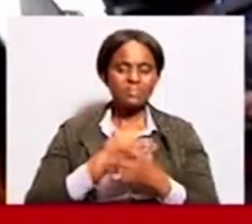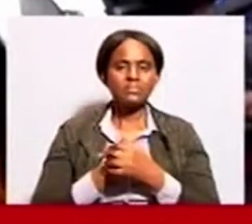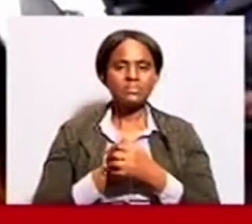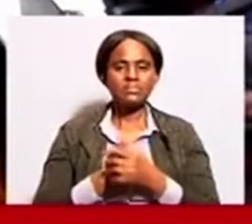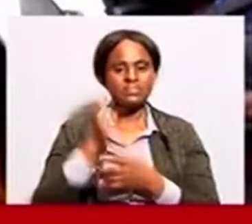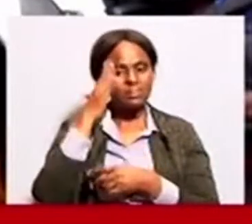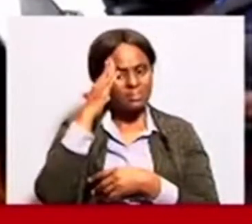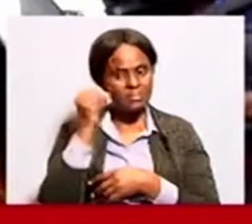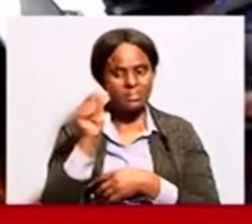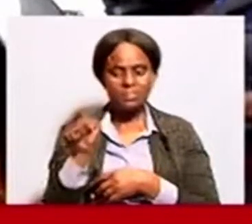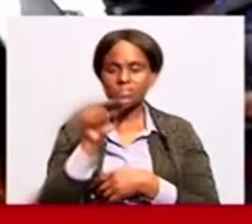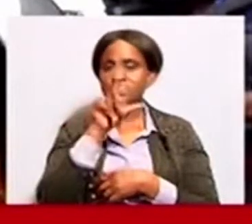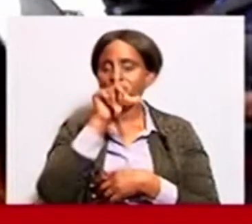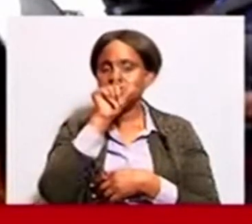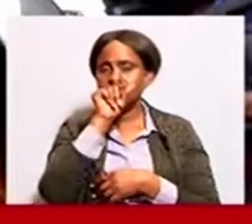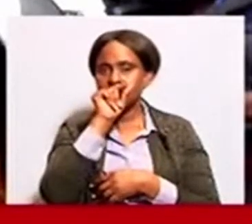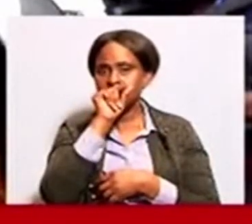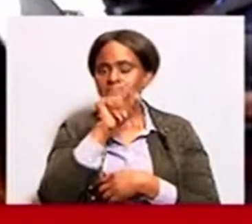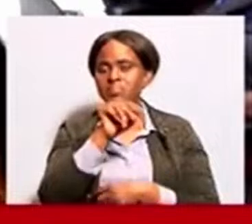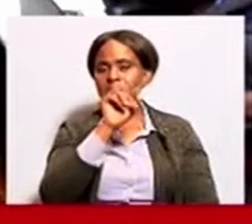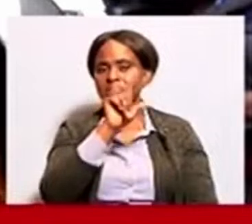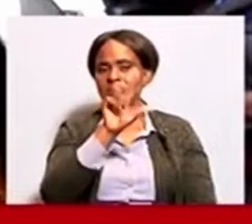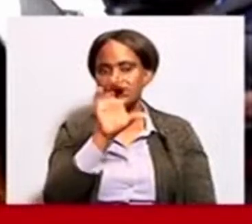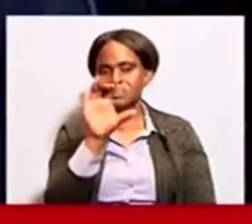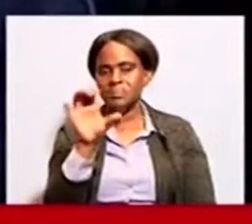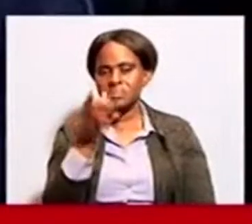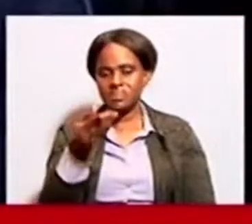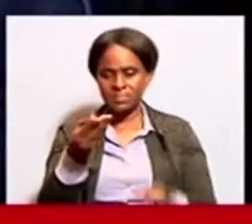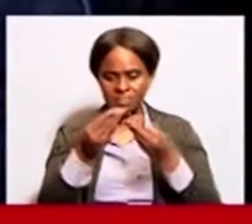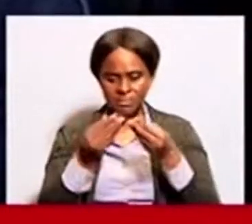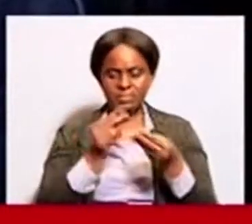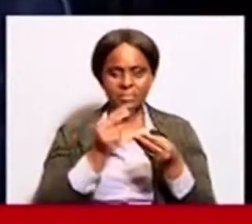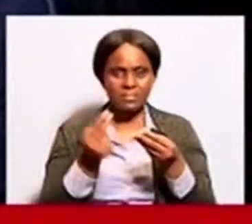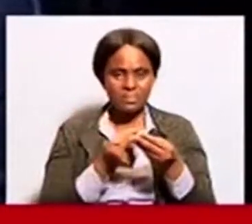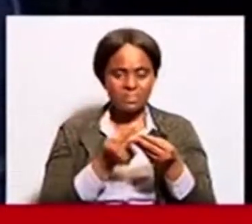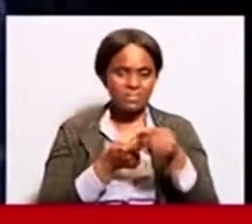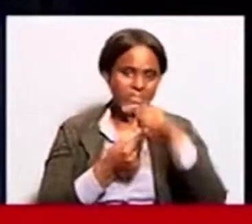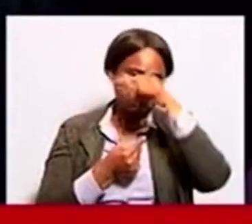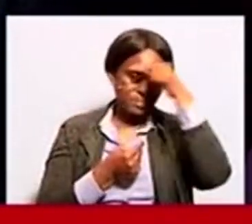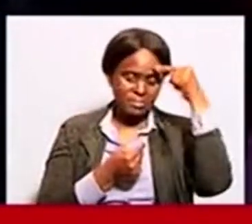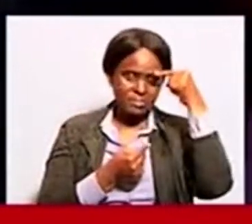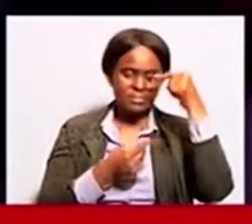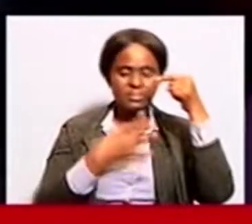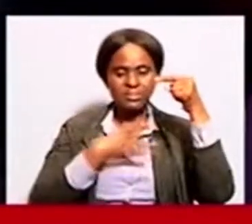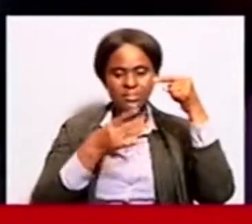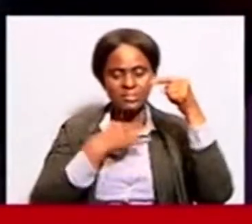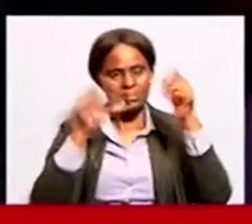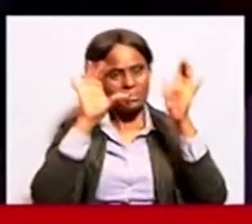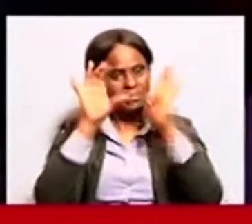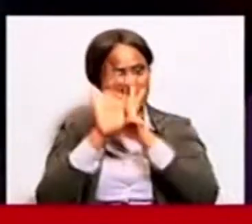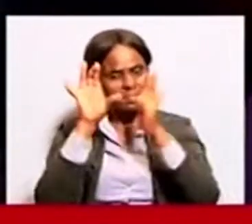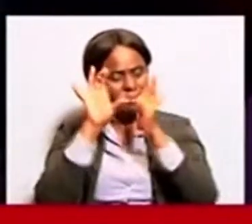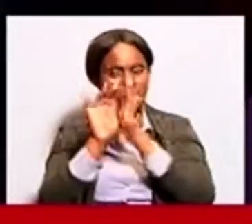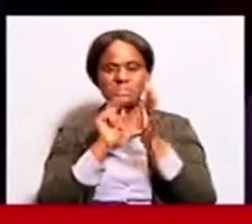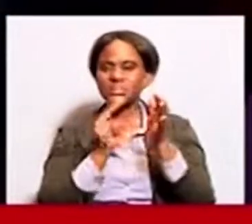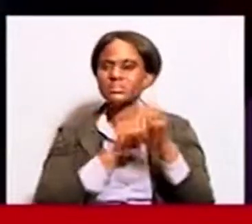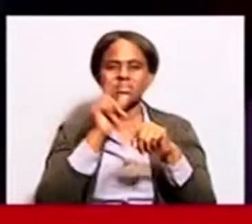why has Livingstone City Council given us black and white pictures which we cannot